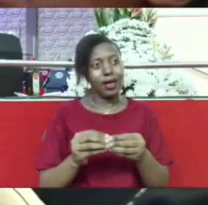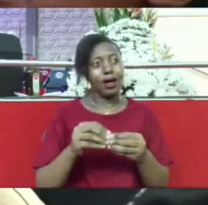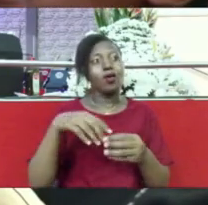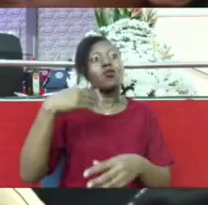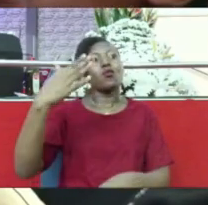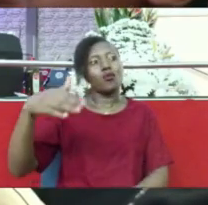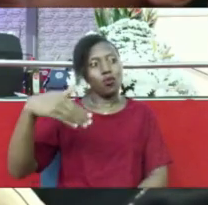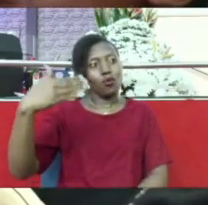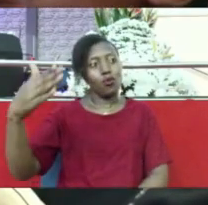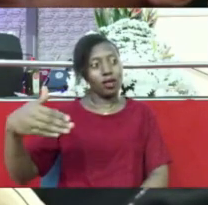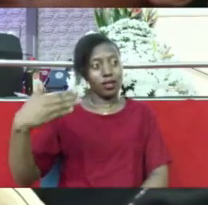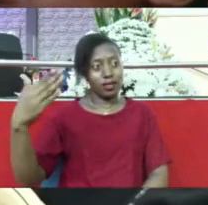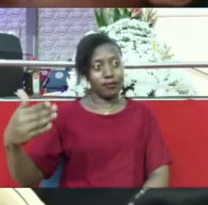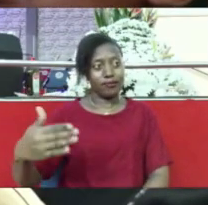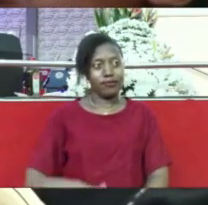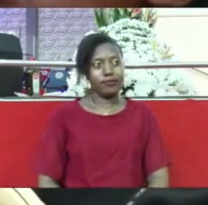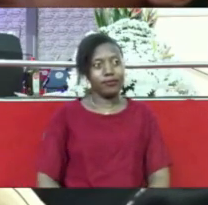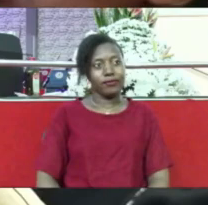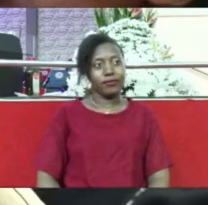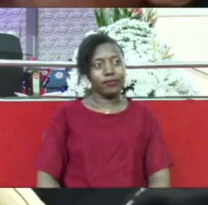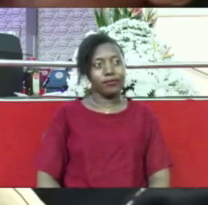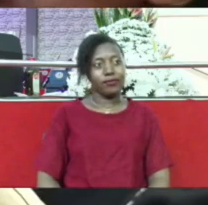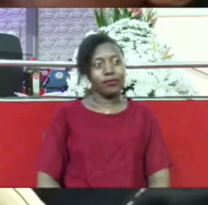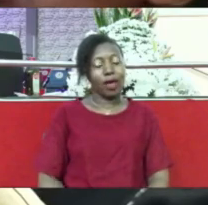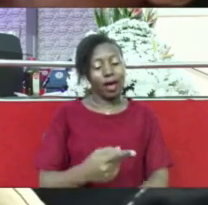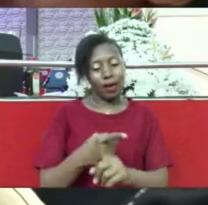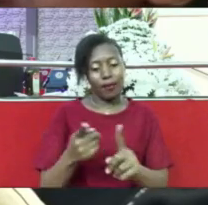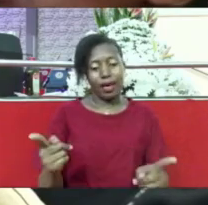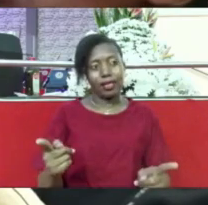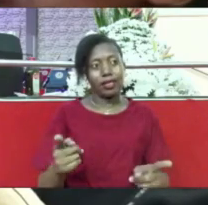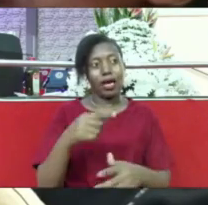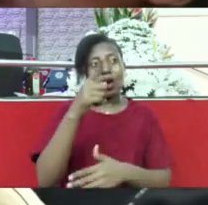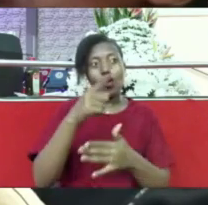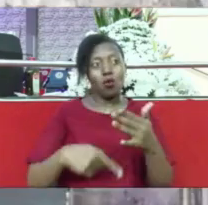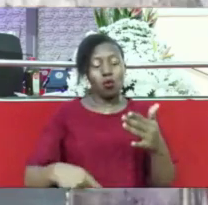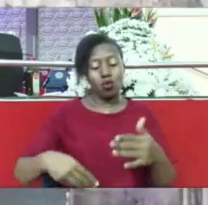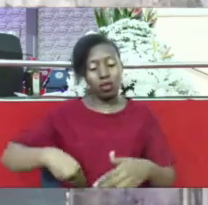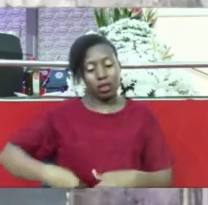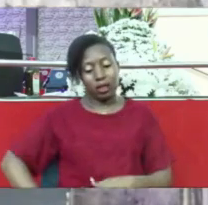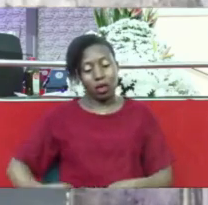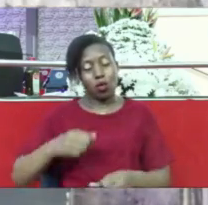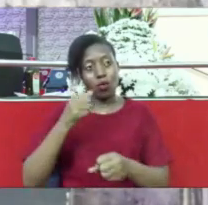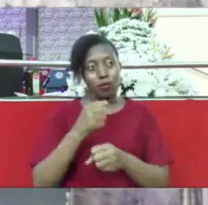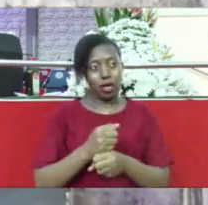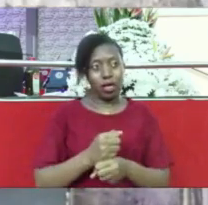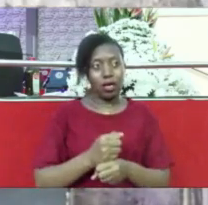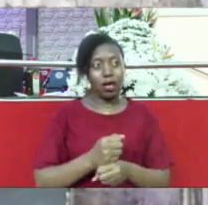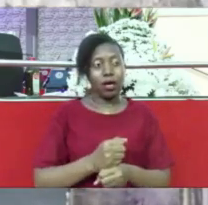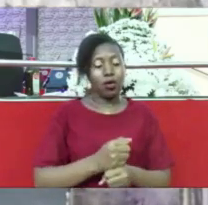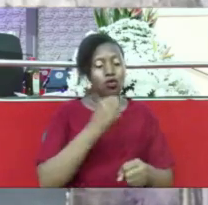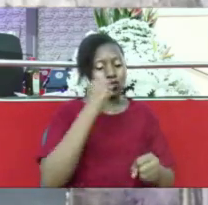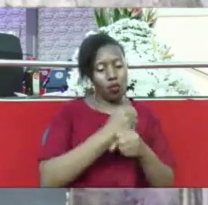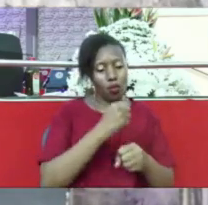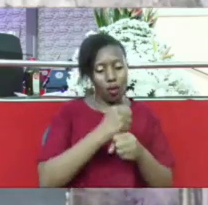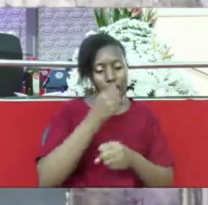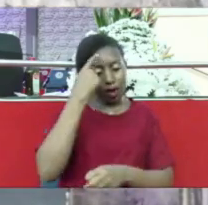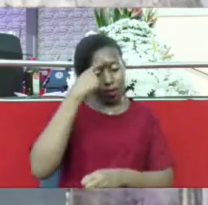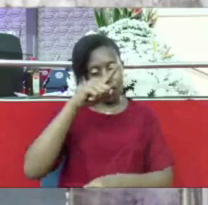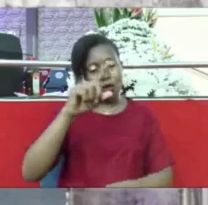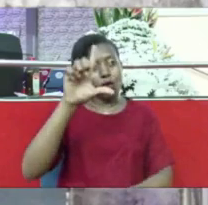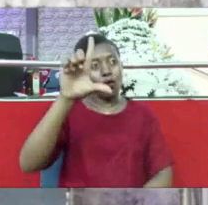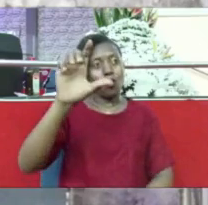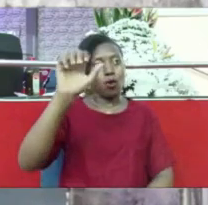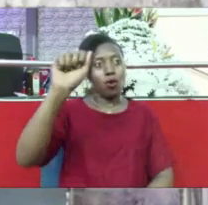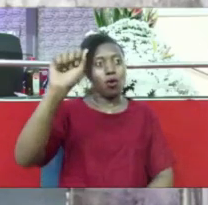anamuona Rahel kila siku. But what he used to do, he used to work for Laban. Lakini alikuwa anamfanyia kazi Laban. And he was not getting